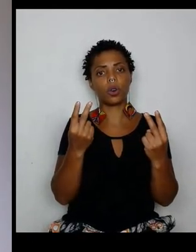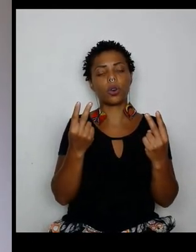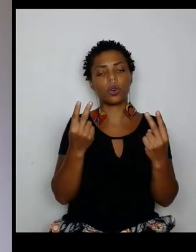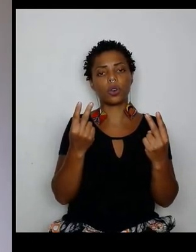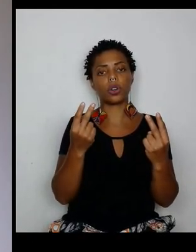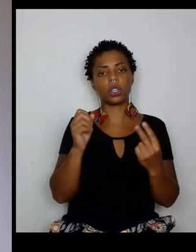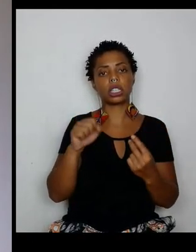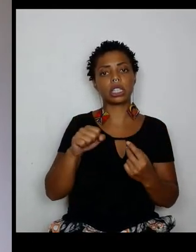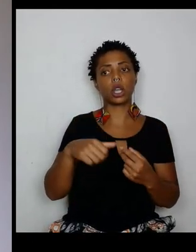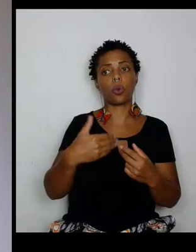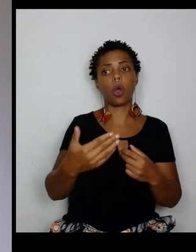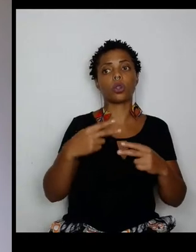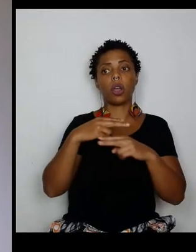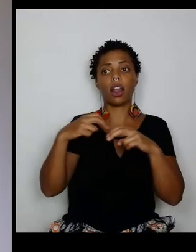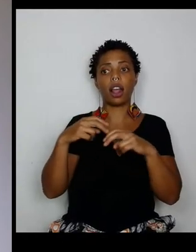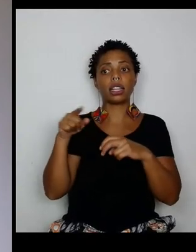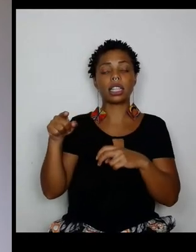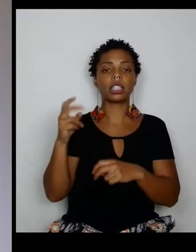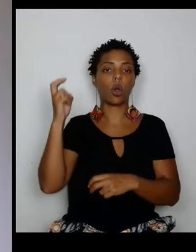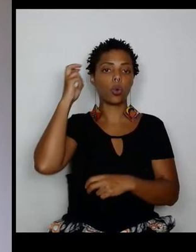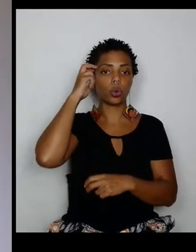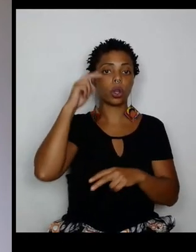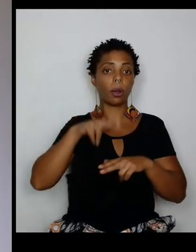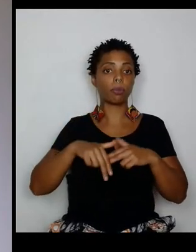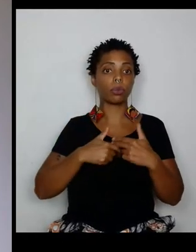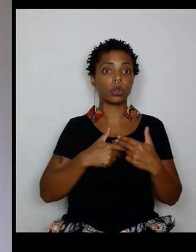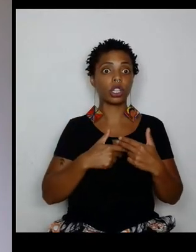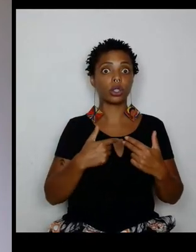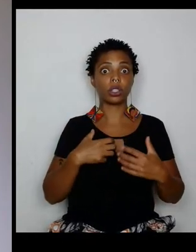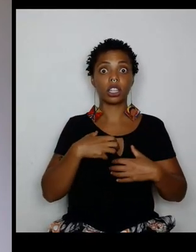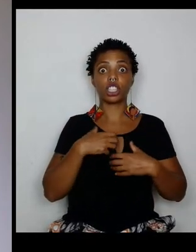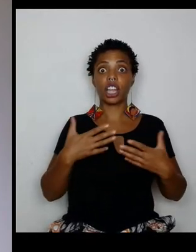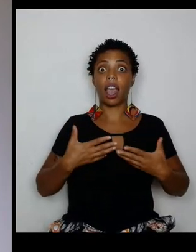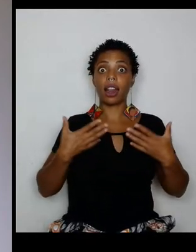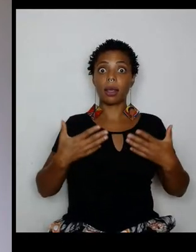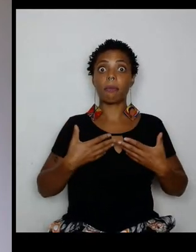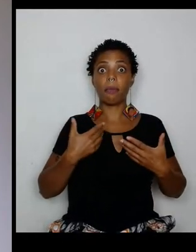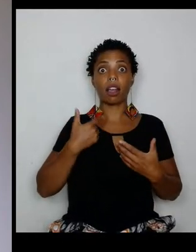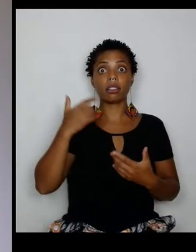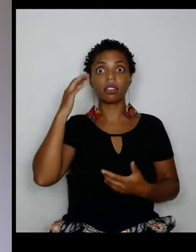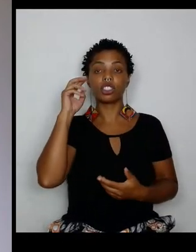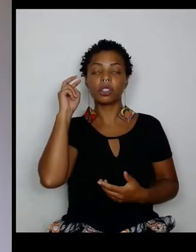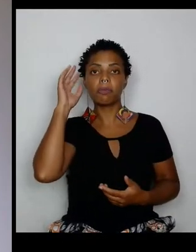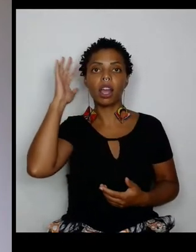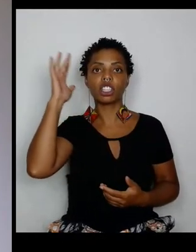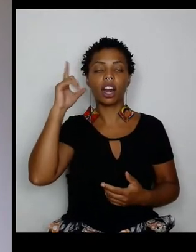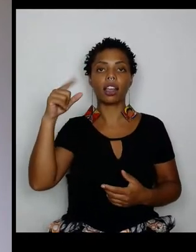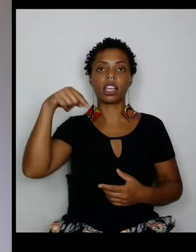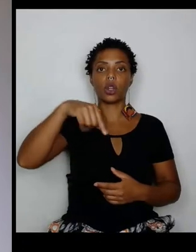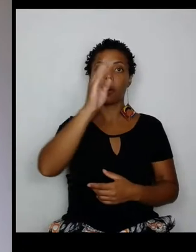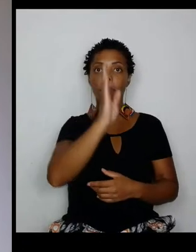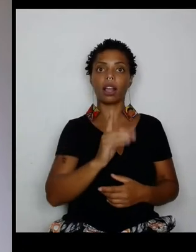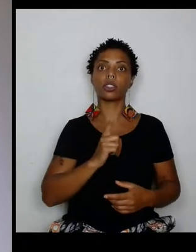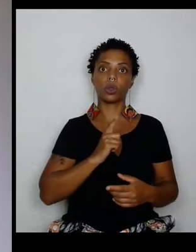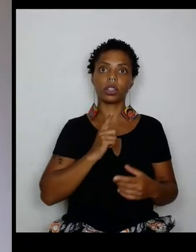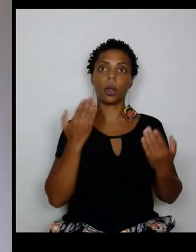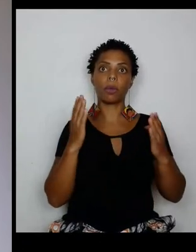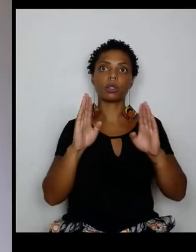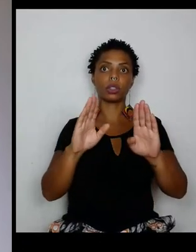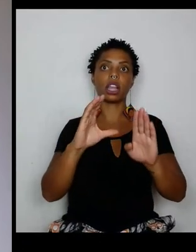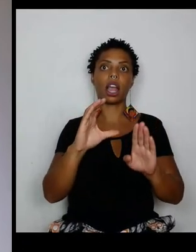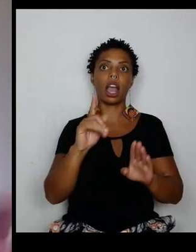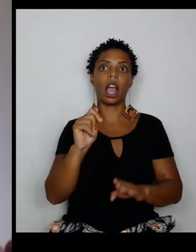go-gun show in brazil because i think that a lot of the de-colonial thinking thinking of walter mignolo for instance actually